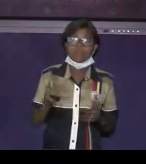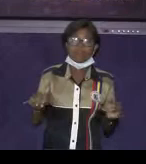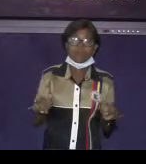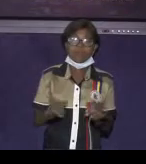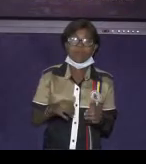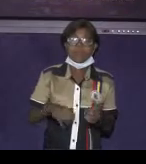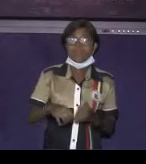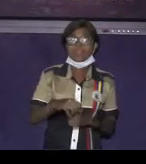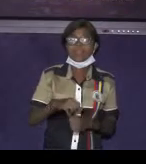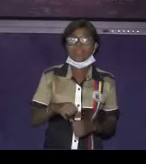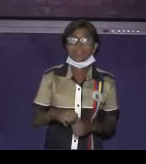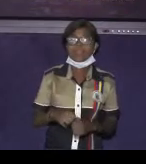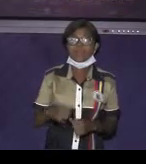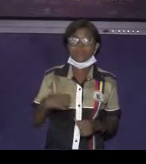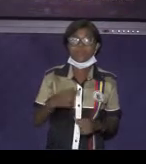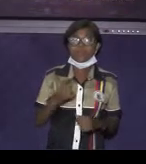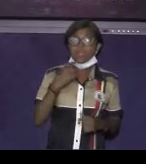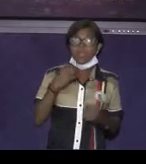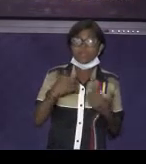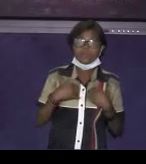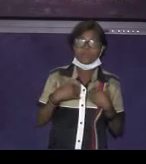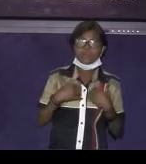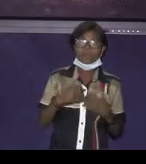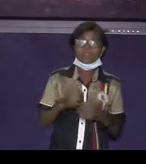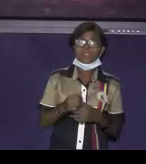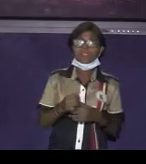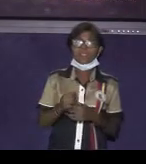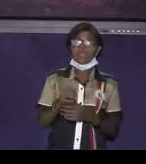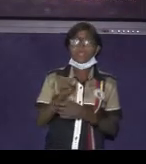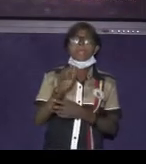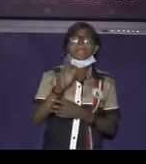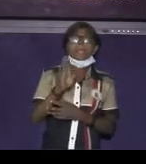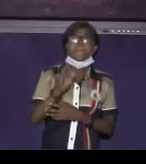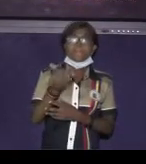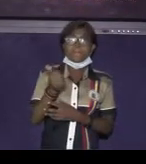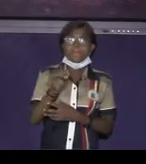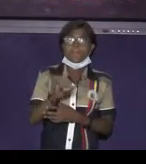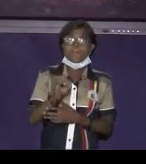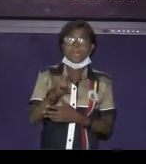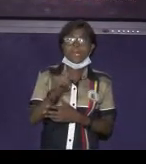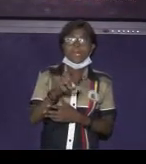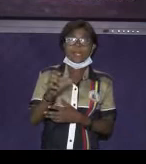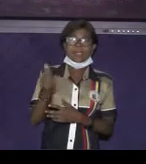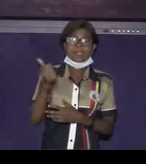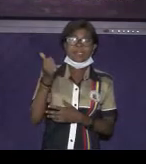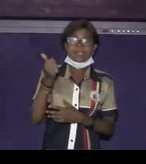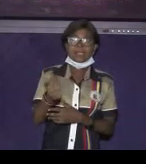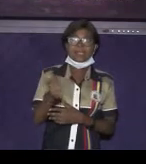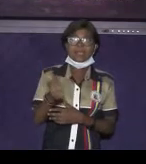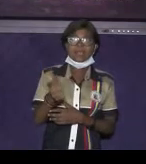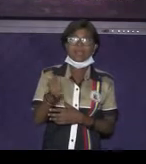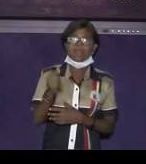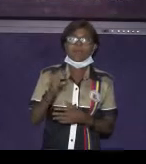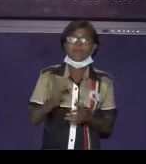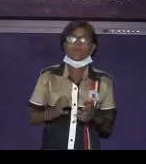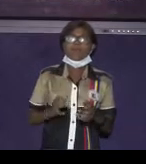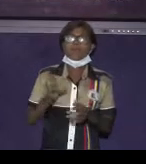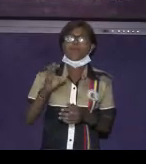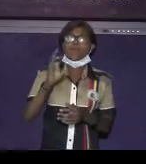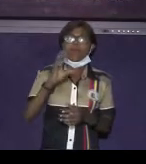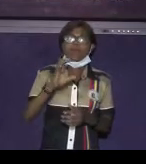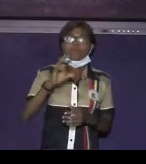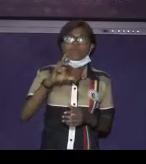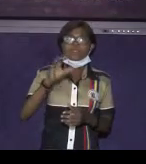Common areas where we have these, that's we have them in Bayelsa, Cross